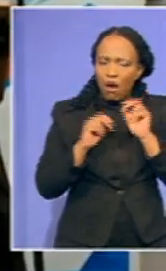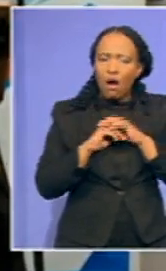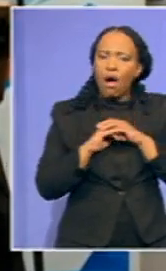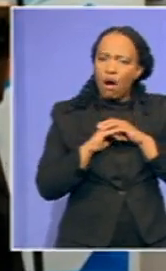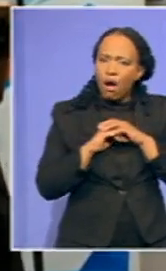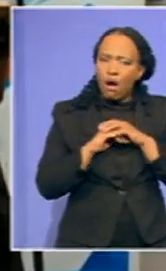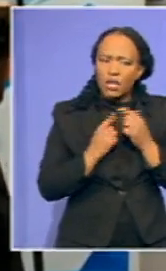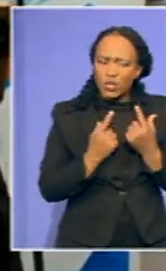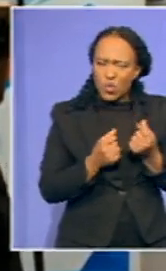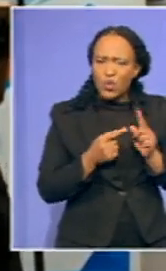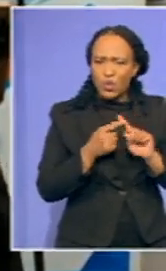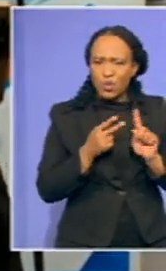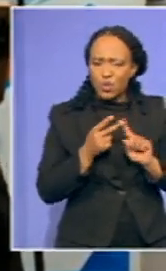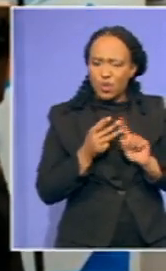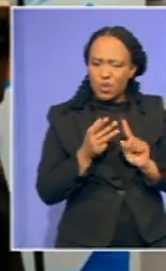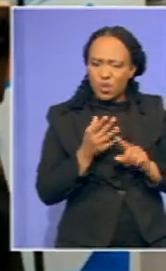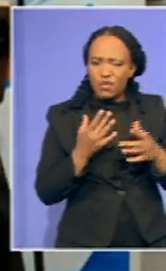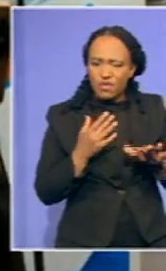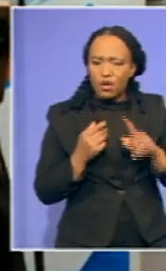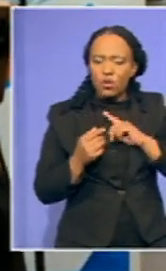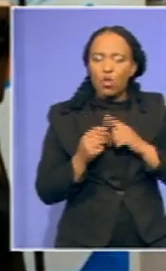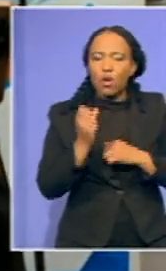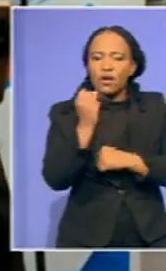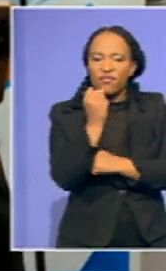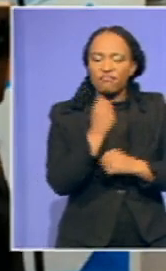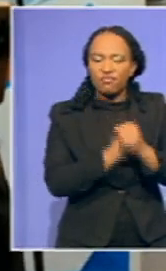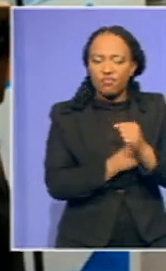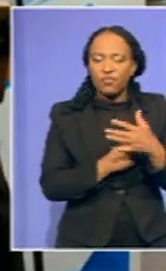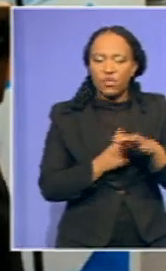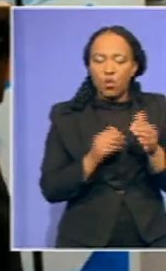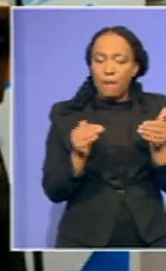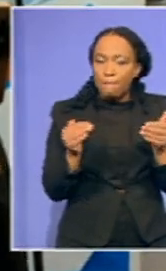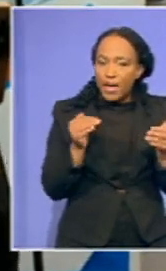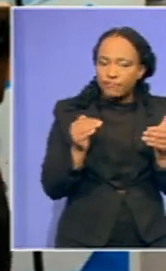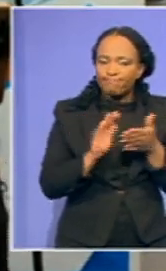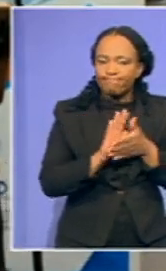essential nature of its business together with the infrastructure it manages and operates.